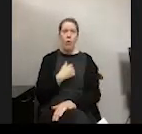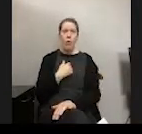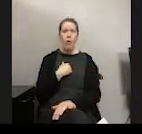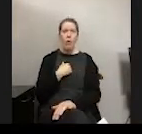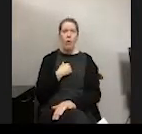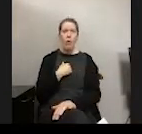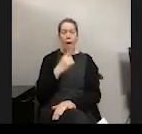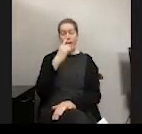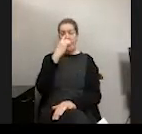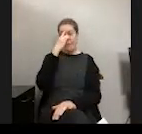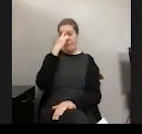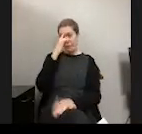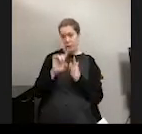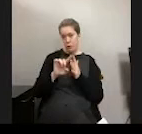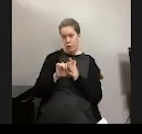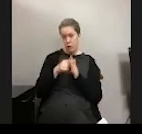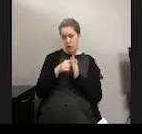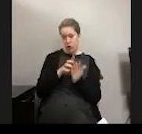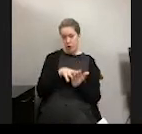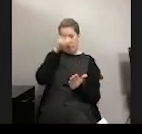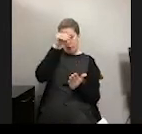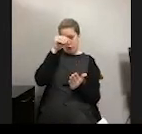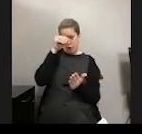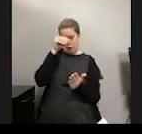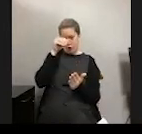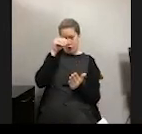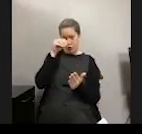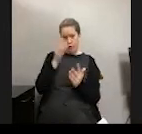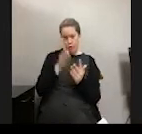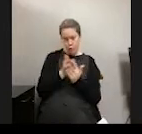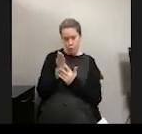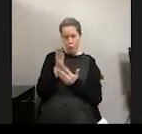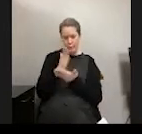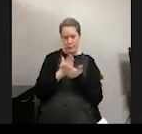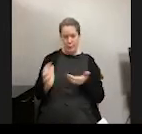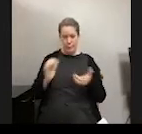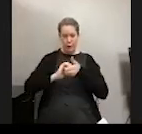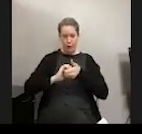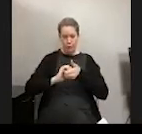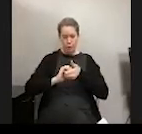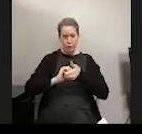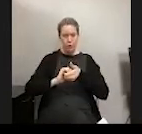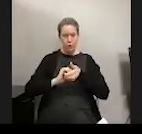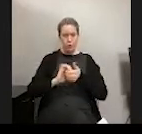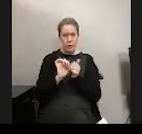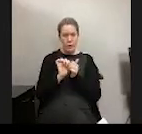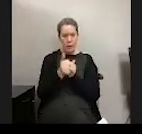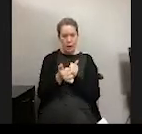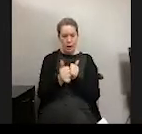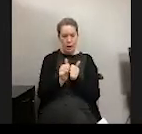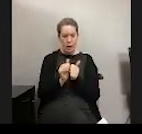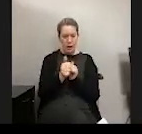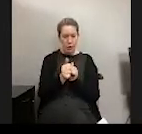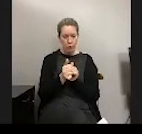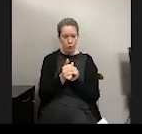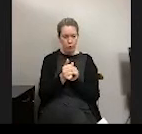I think we're starting to learn with some of the partners and the executive committees that we're working on and how to reach